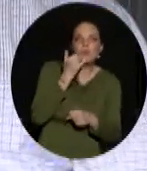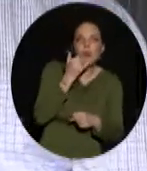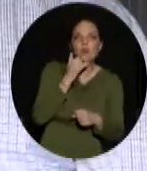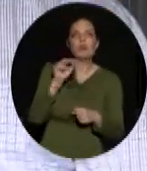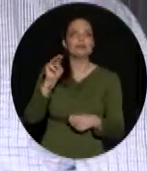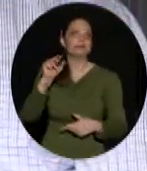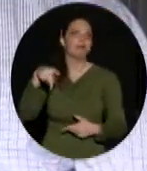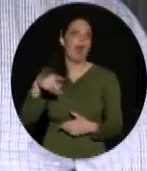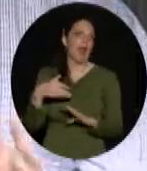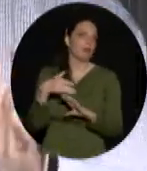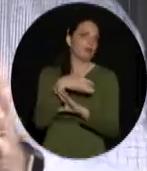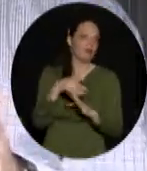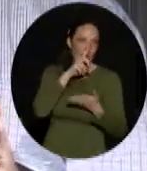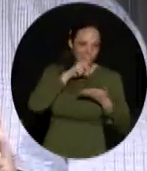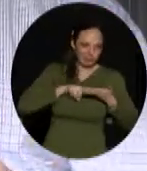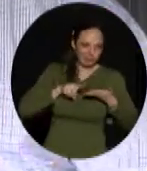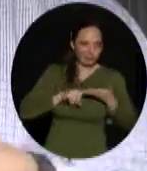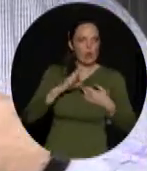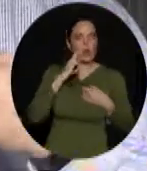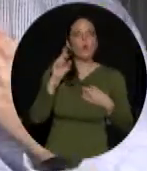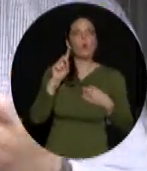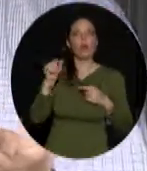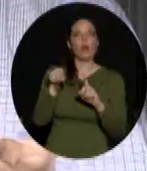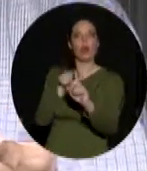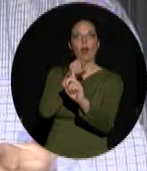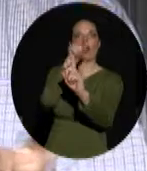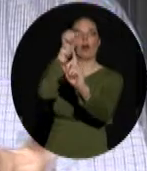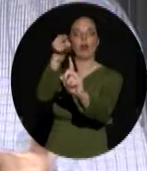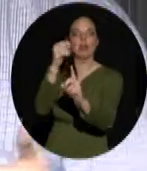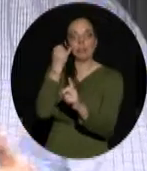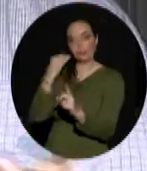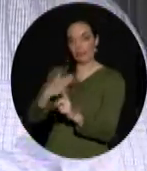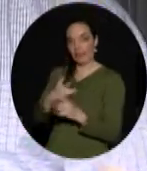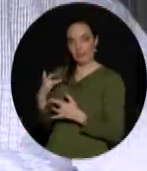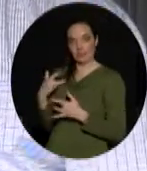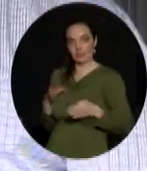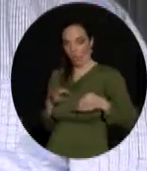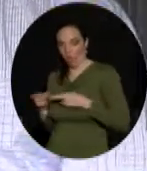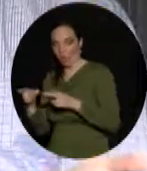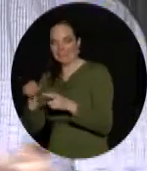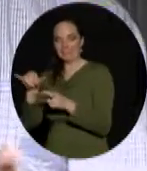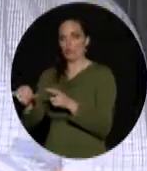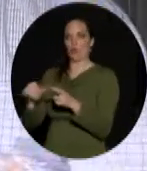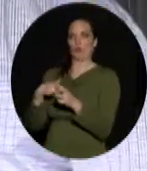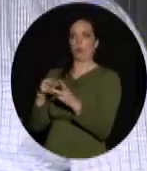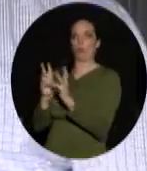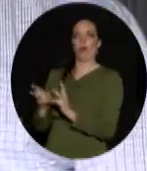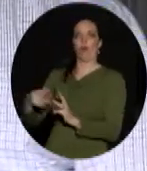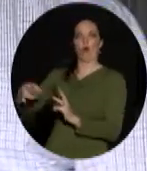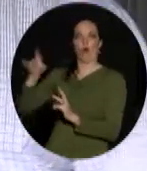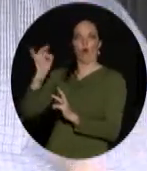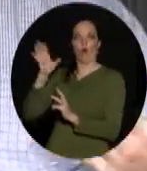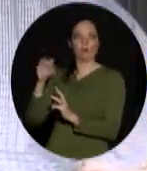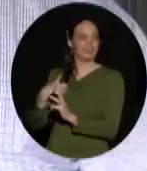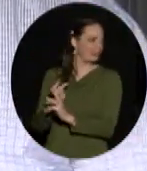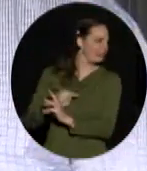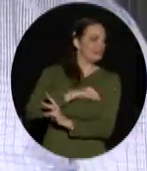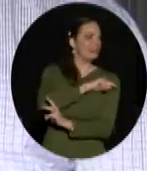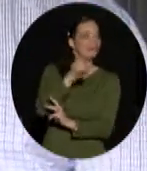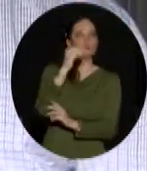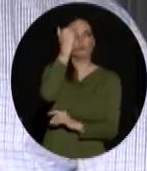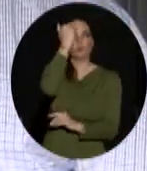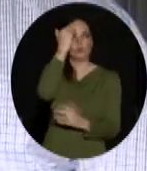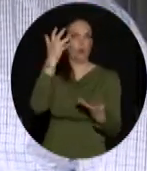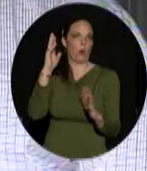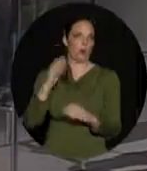maps ahead of time, just kind of knowing where you're going, so that if that road that you usually take is affected by severe weather and you need to take an alternate road, just kind of being planned and prepared to